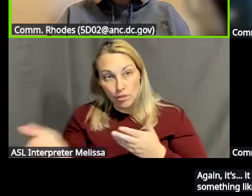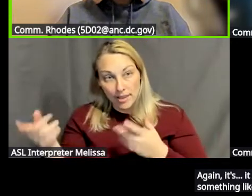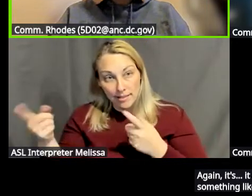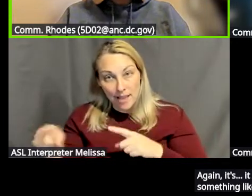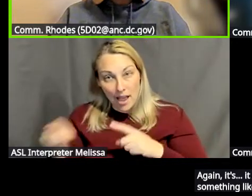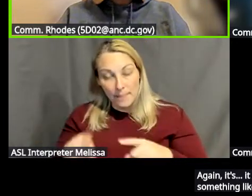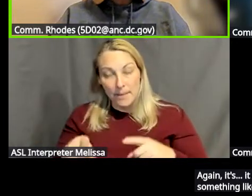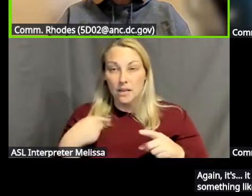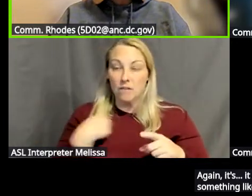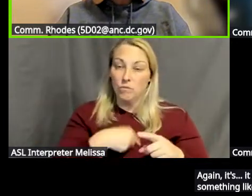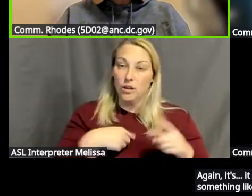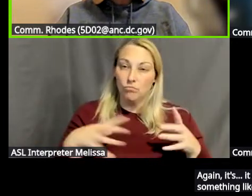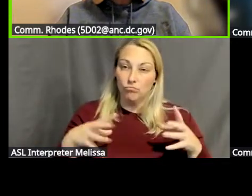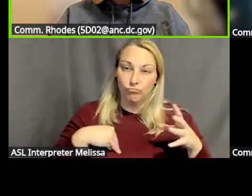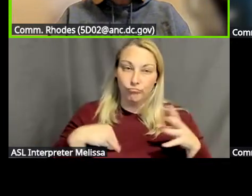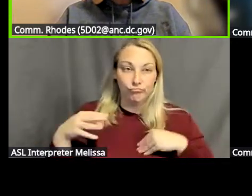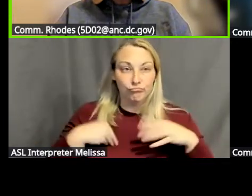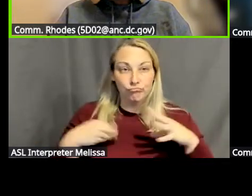then